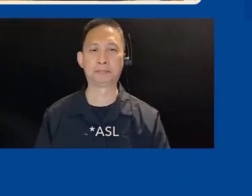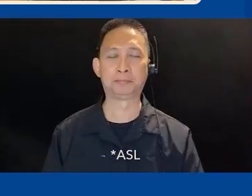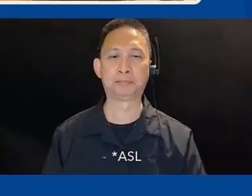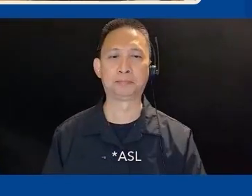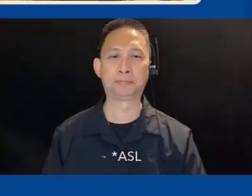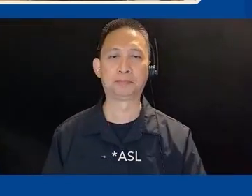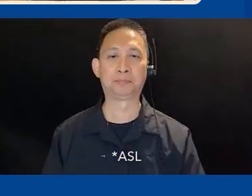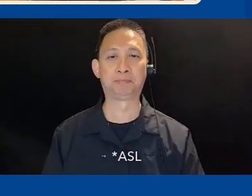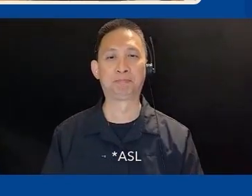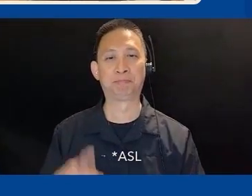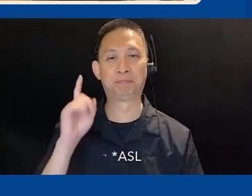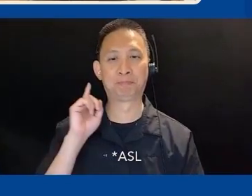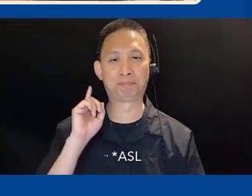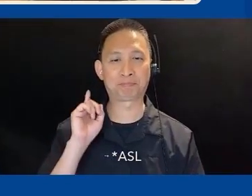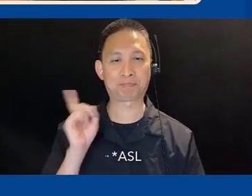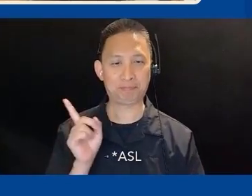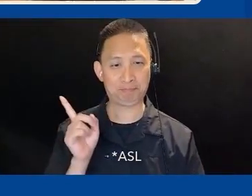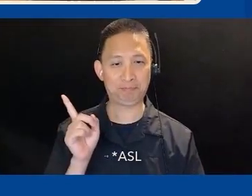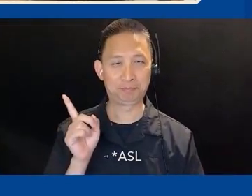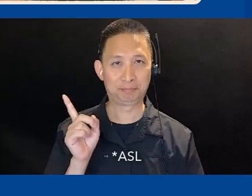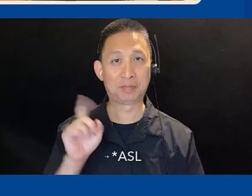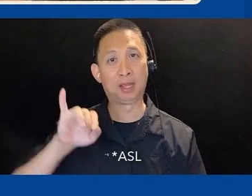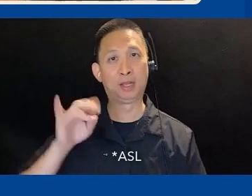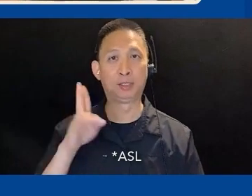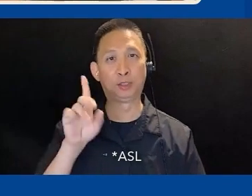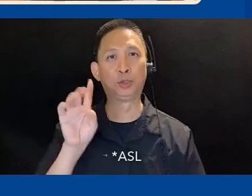Exactly, Rosie. This is Jude.